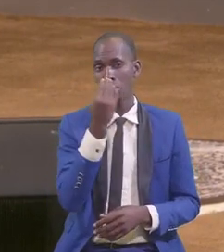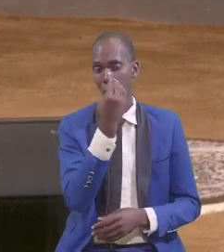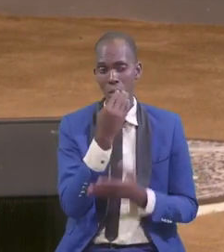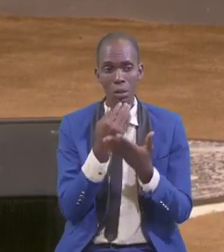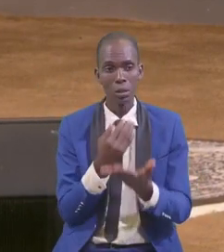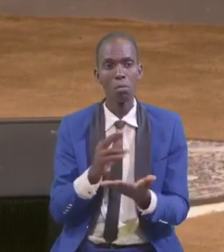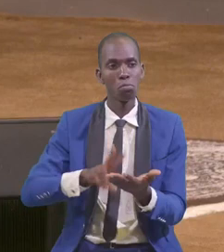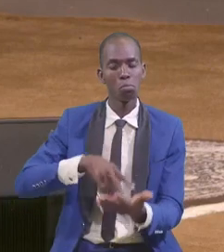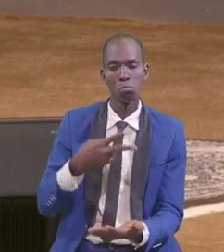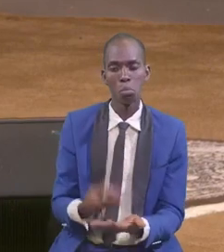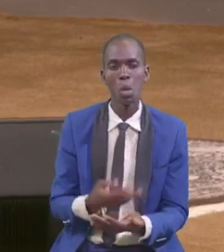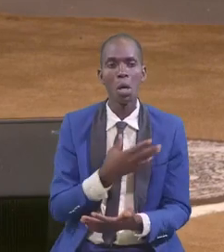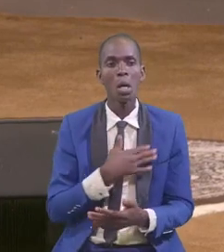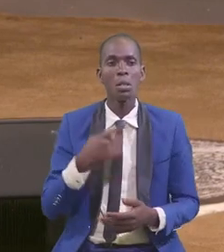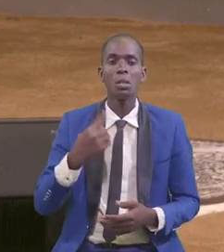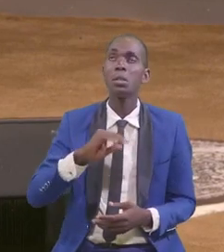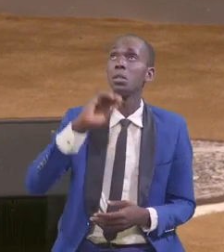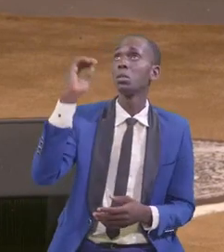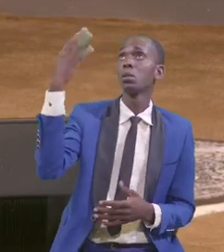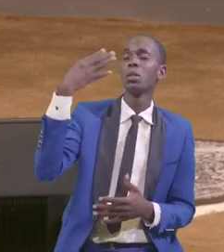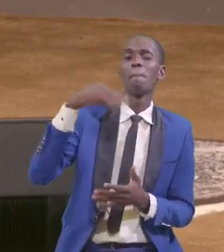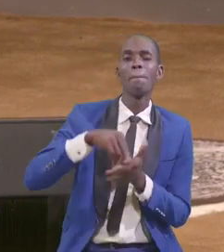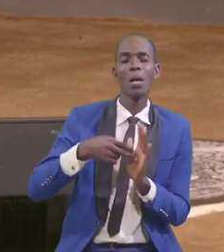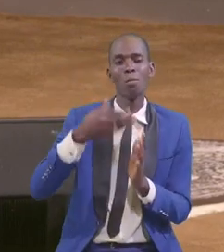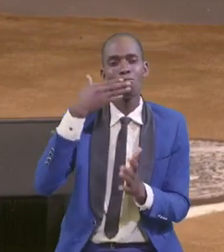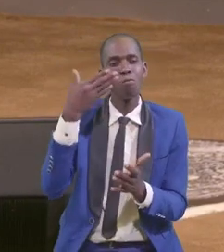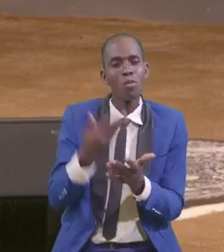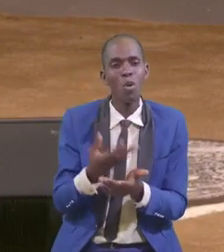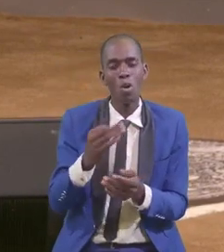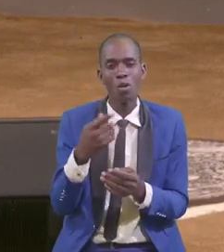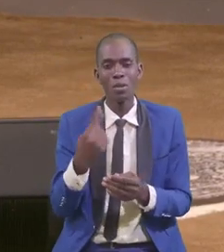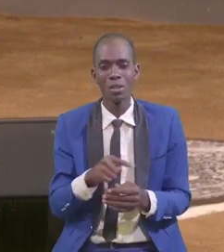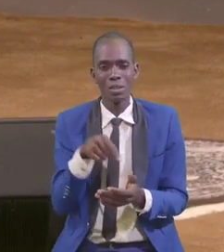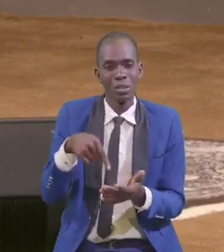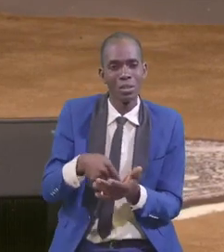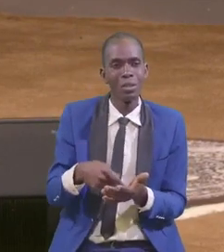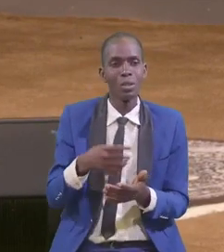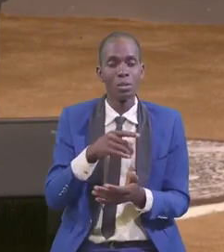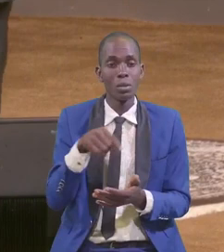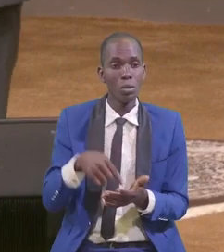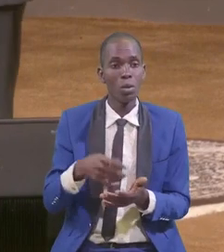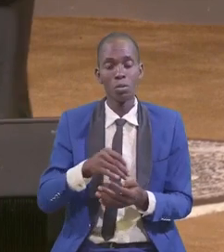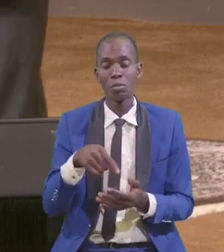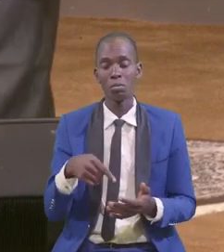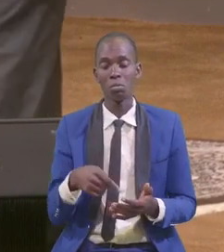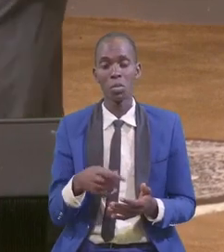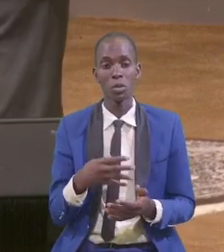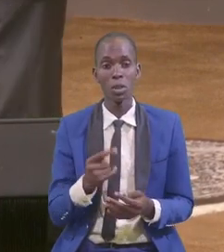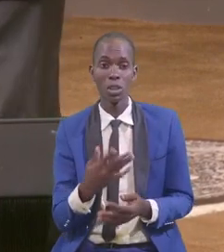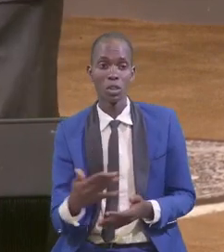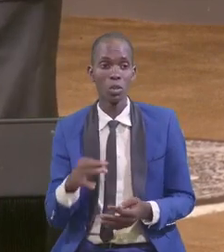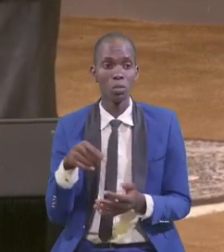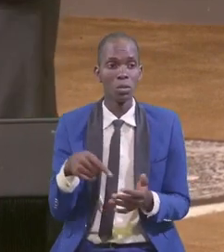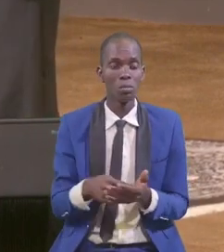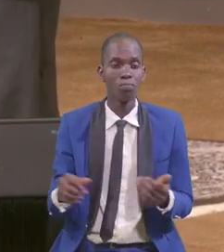beauty, and the pleasure of the fashion of it perishes. So also shall the